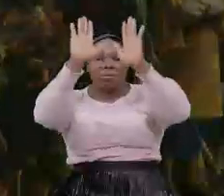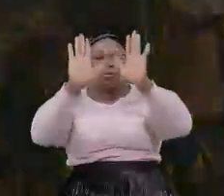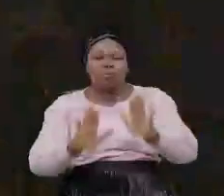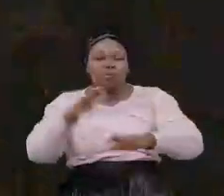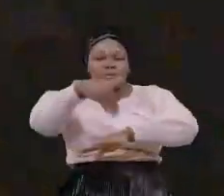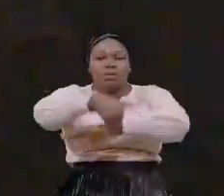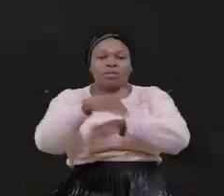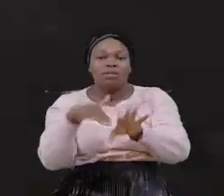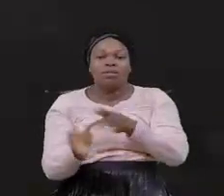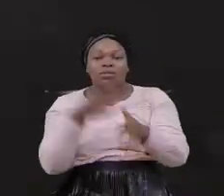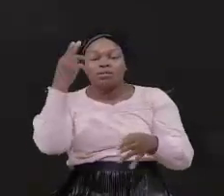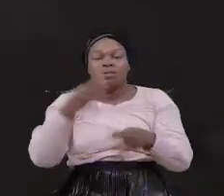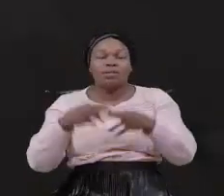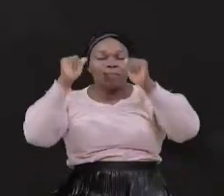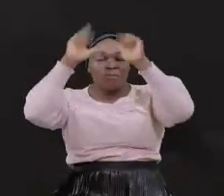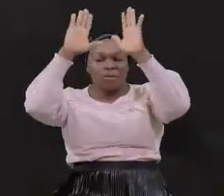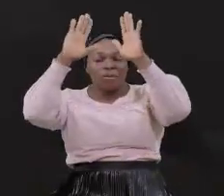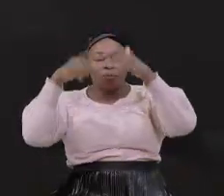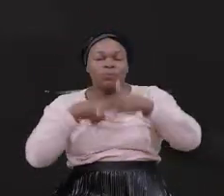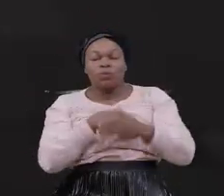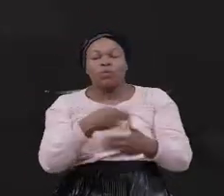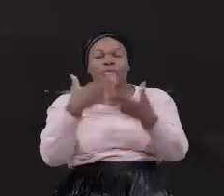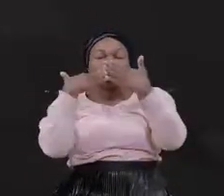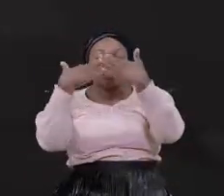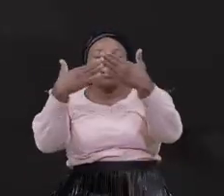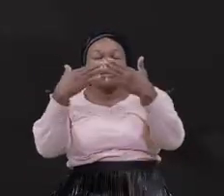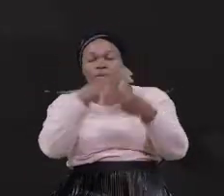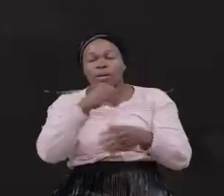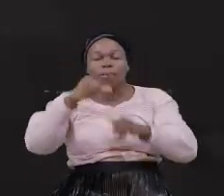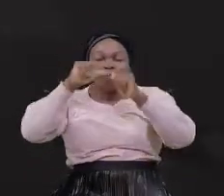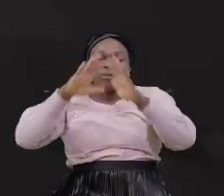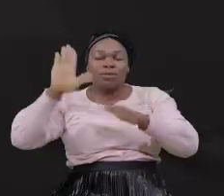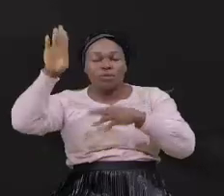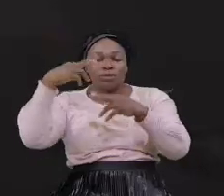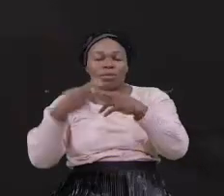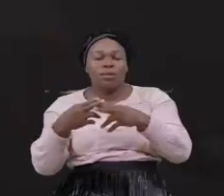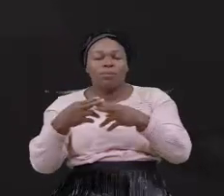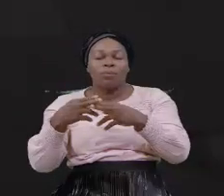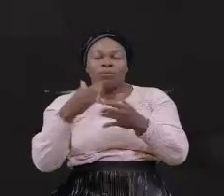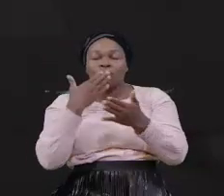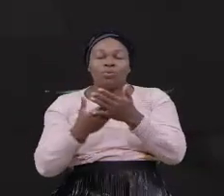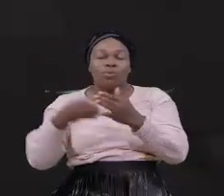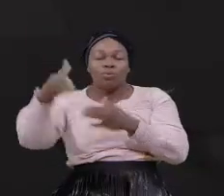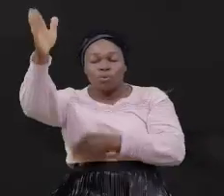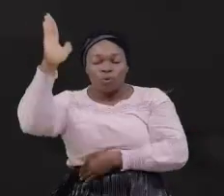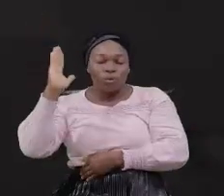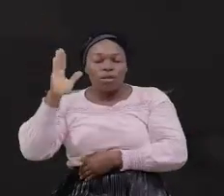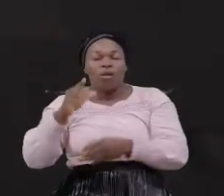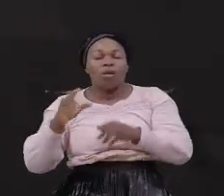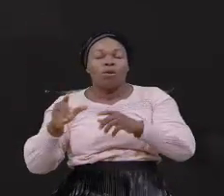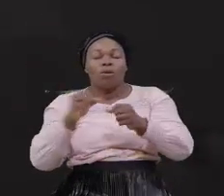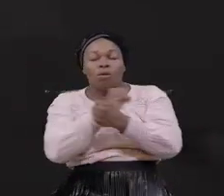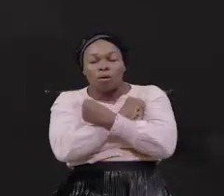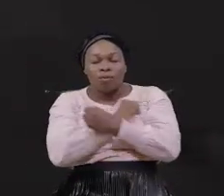Father, we thank you and bless your name. Good God, loving God,